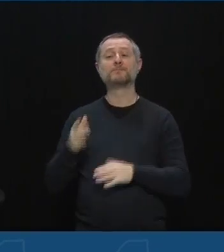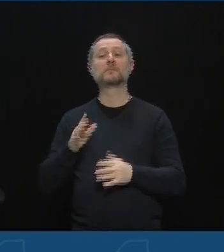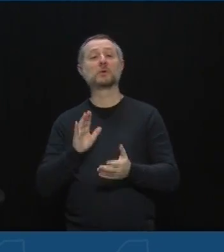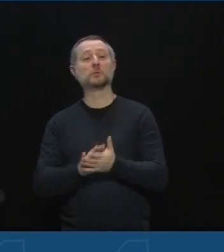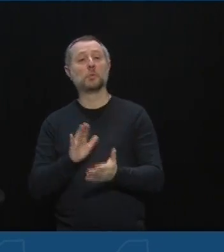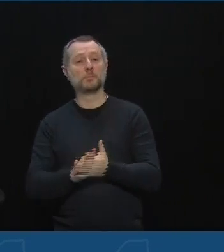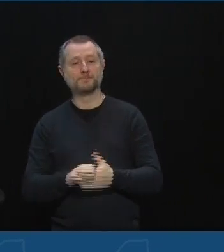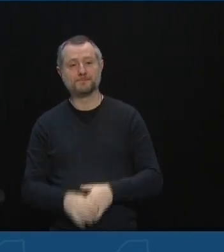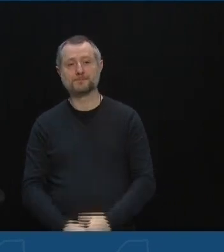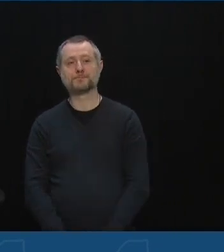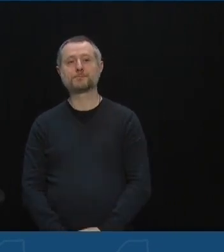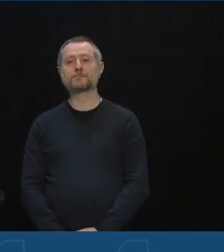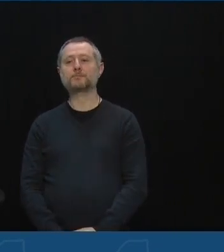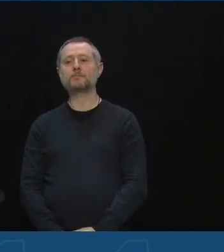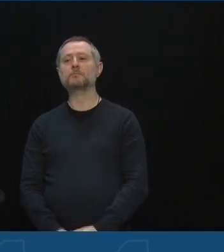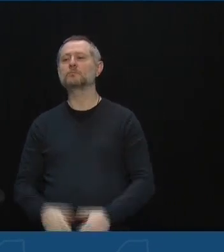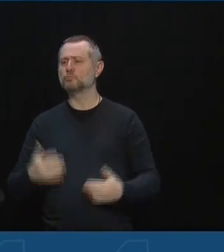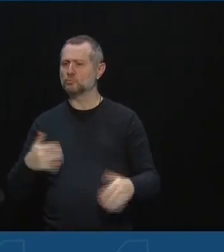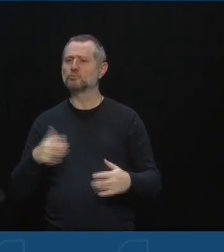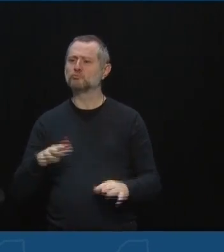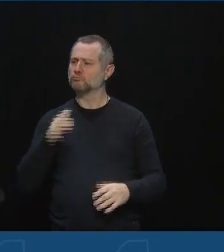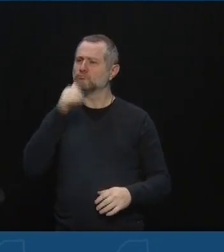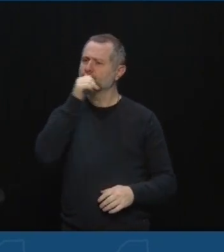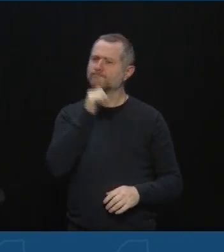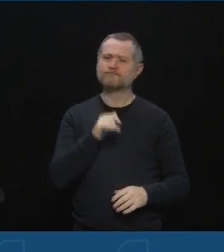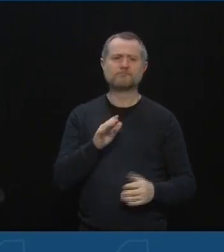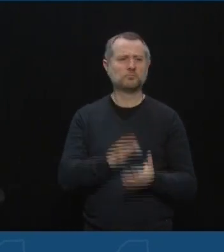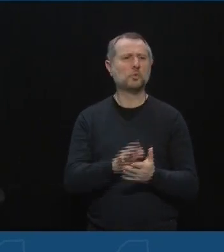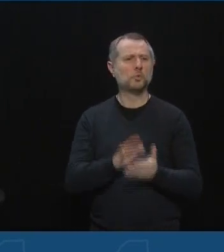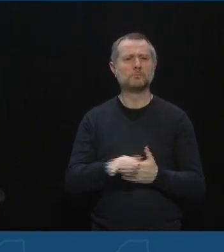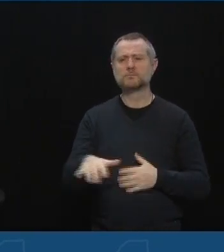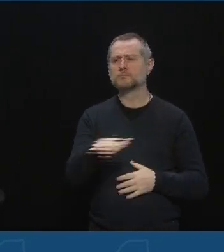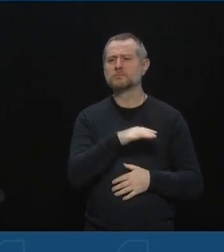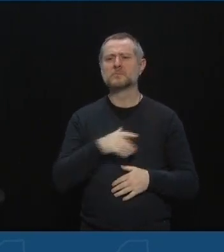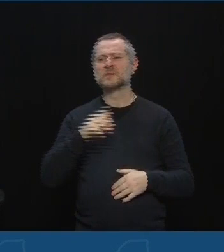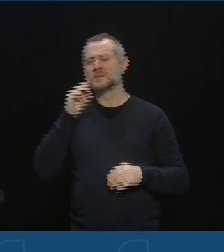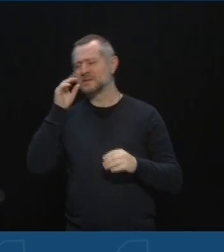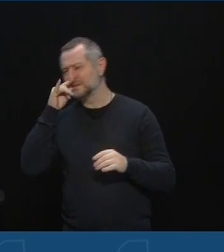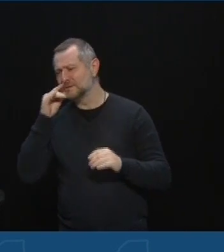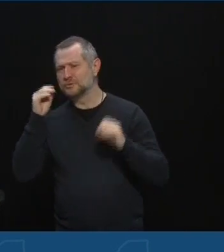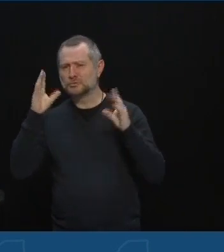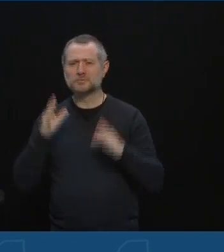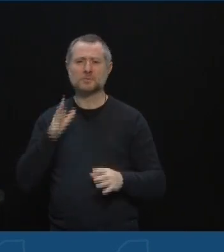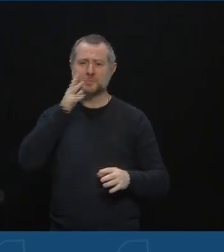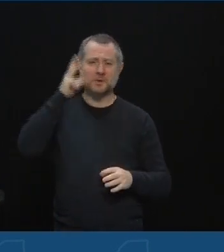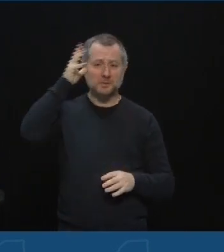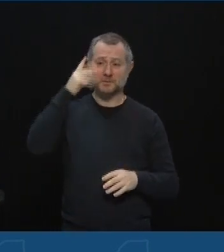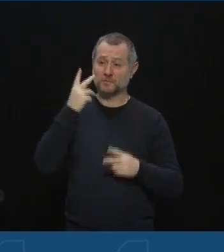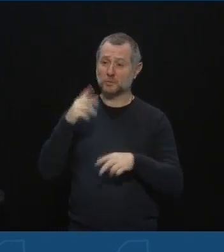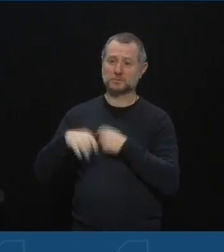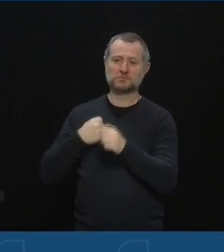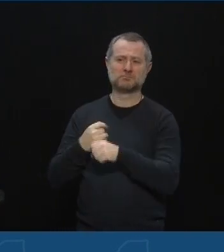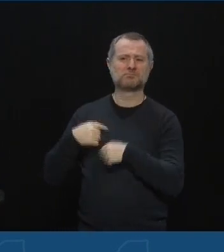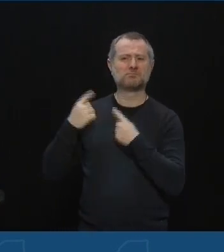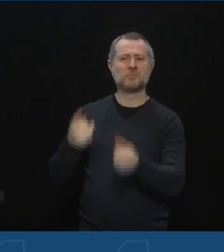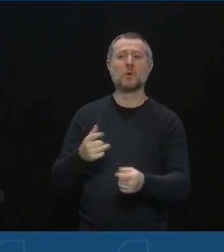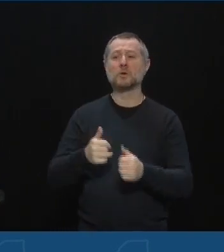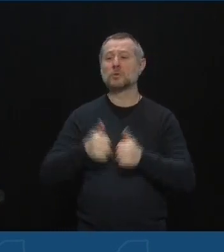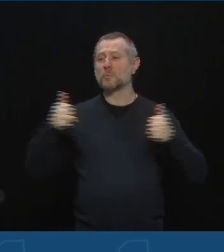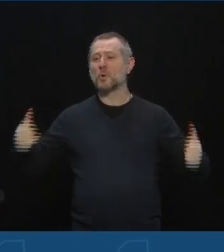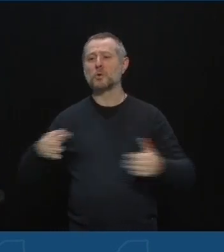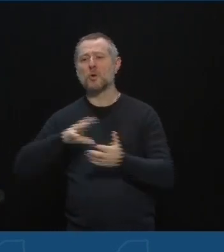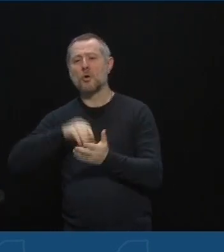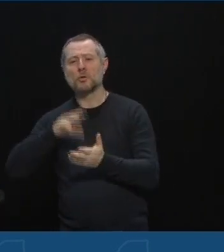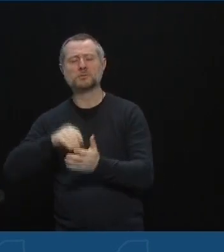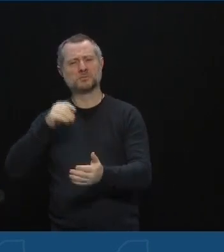Our schools have taken on the chin as well. I mean, think about what our kids and the teachers and parents just came through, all this remote learning. And we saw that there